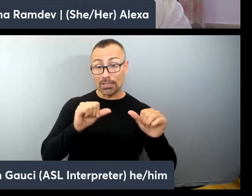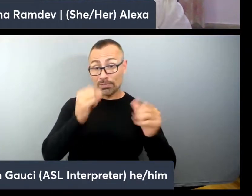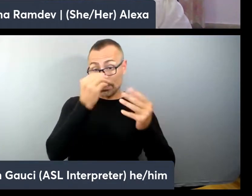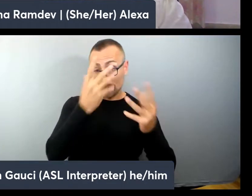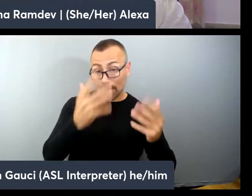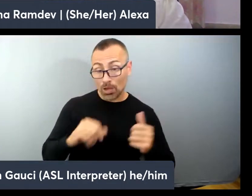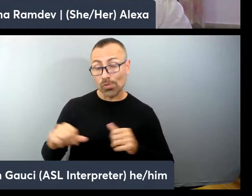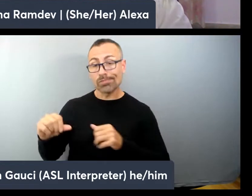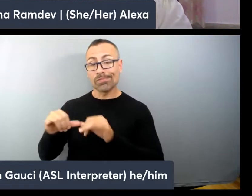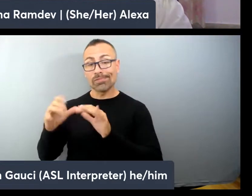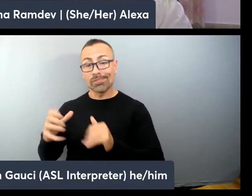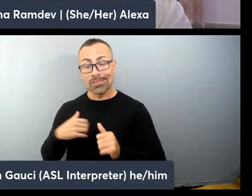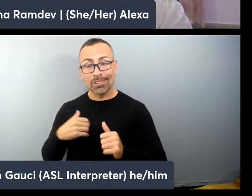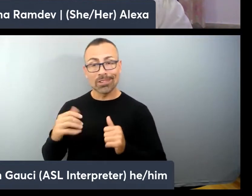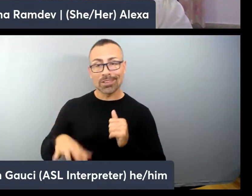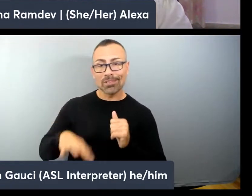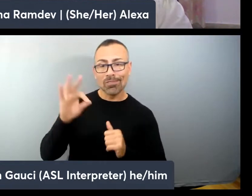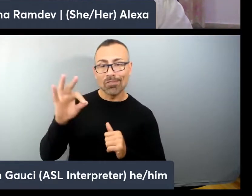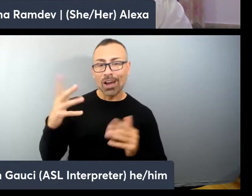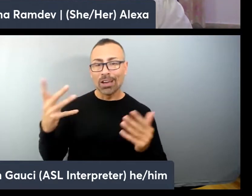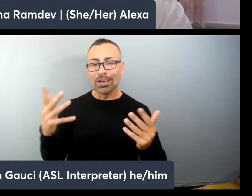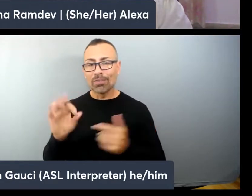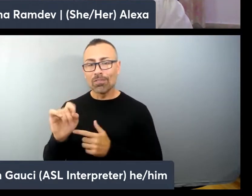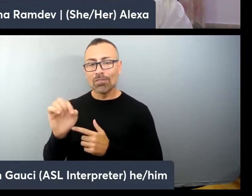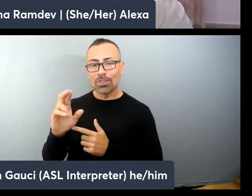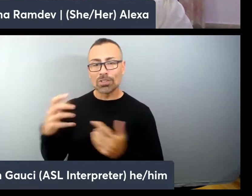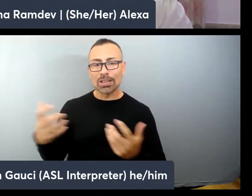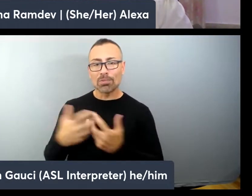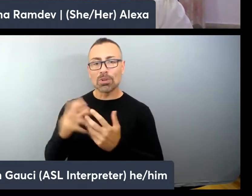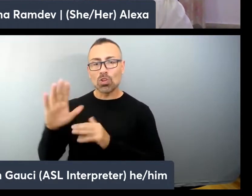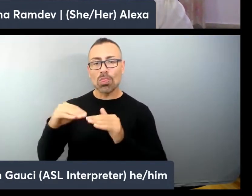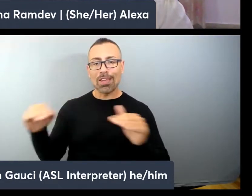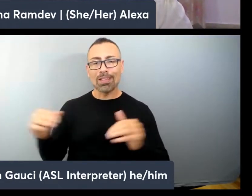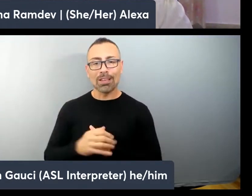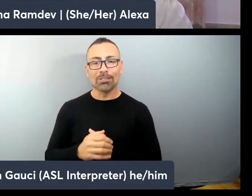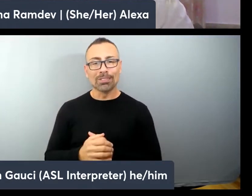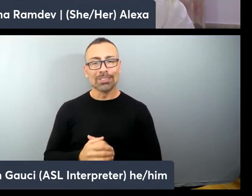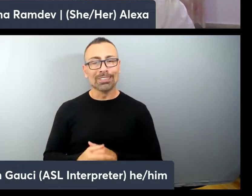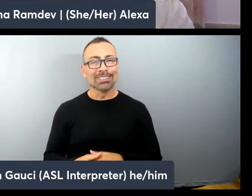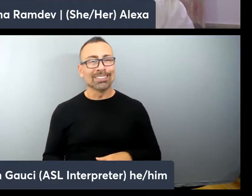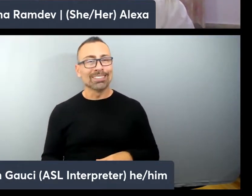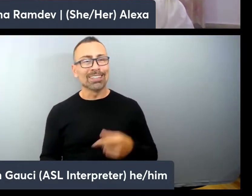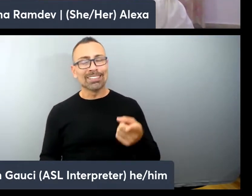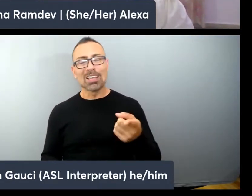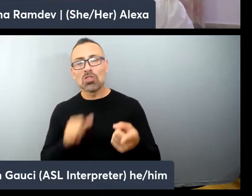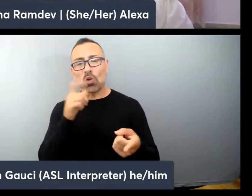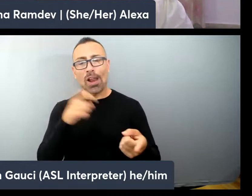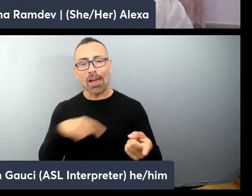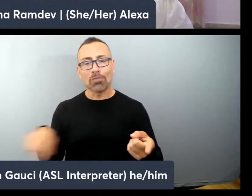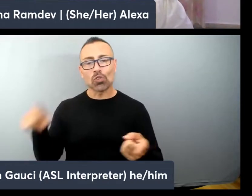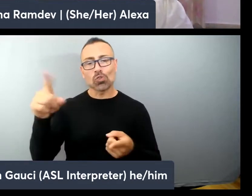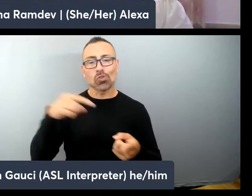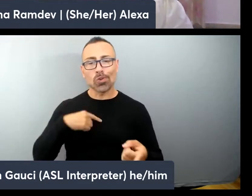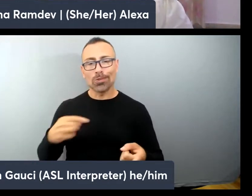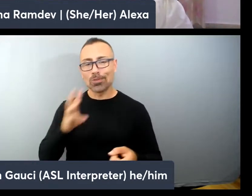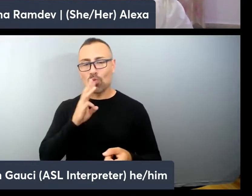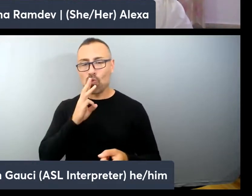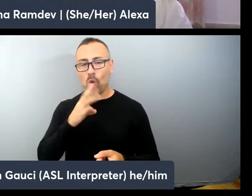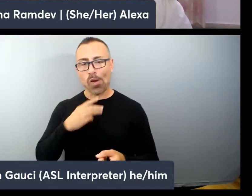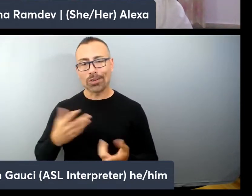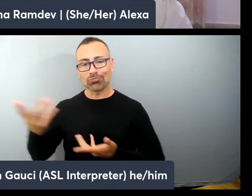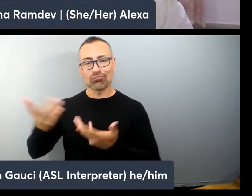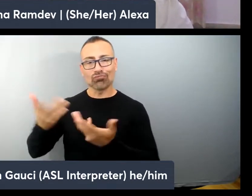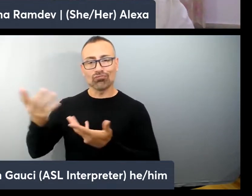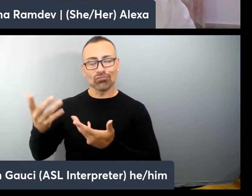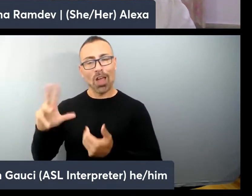or Slack their colleagues to find out things. In fact, we But have I a like media, water cooler talk, Frank, and I like slacking my right? emoji, my friends, random